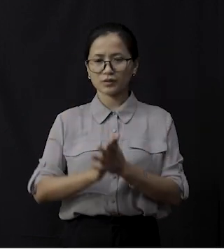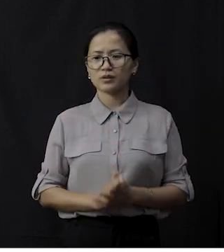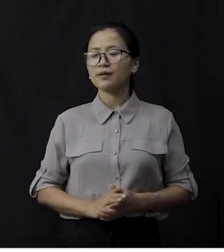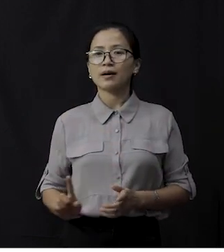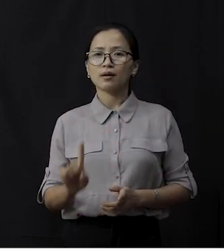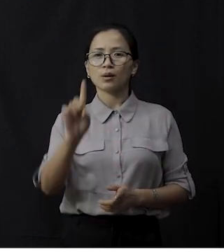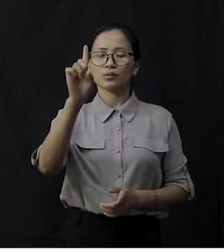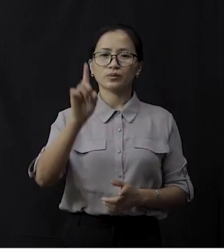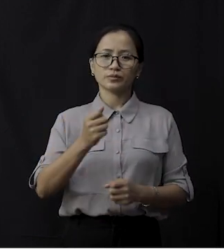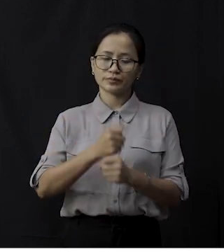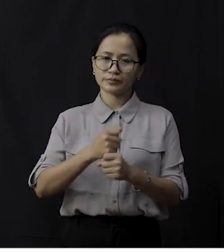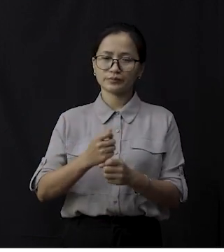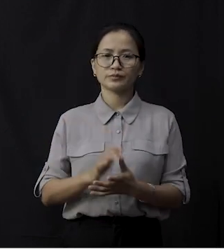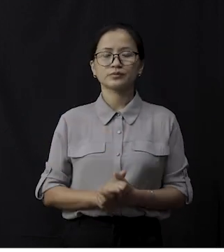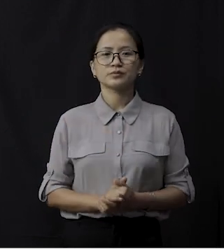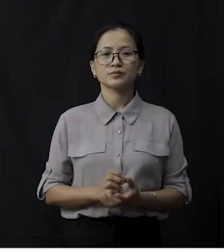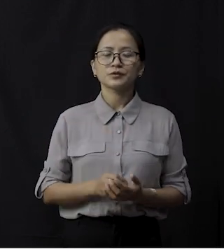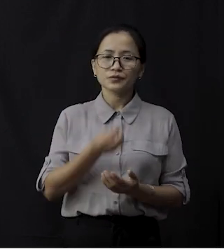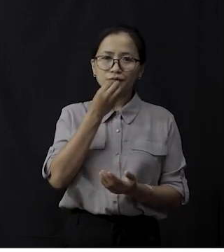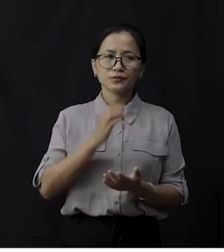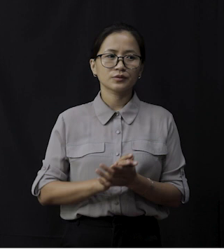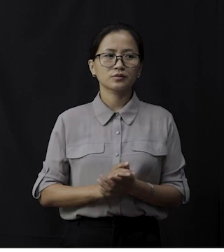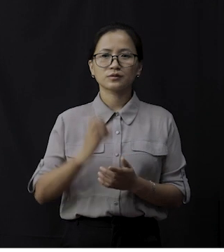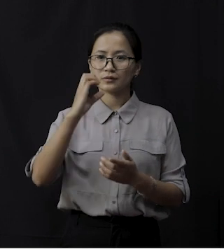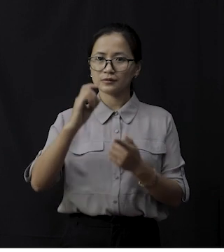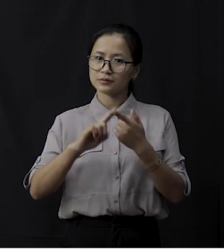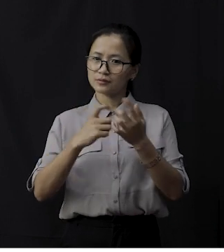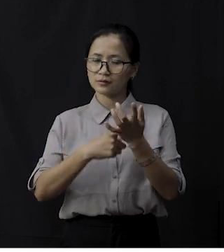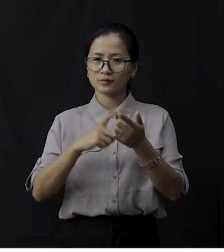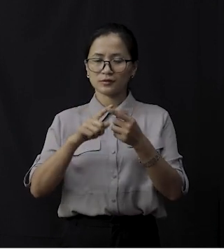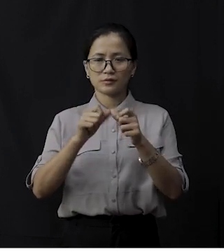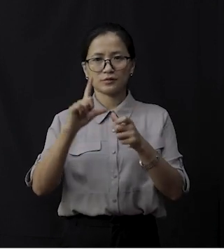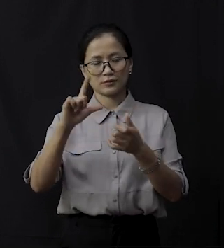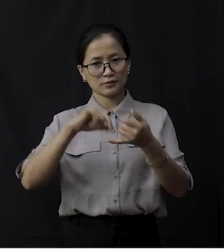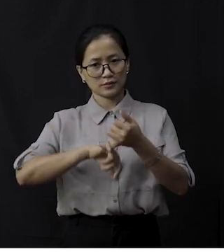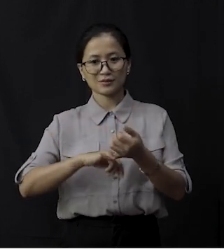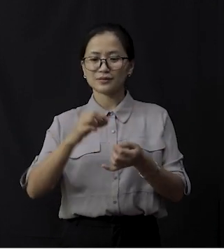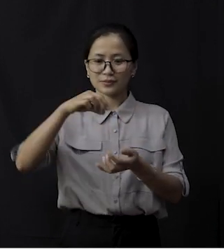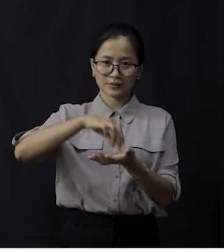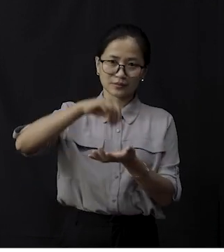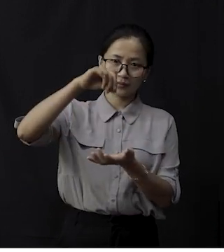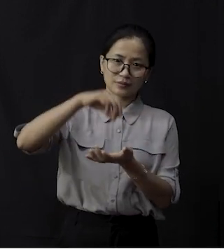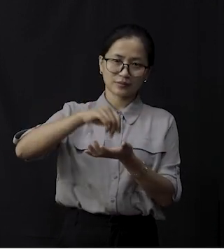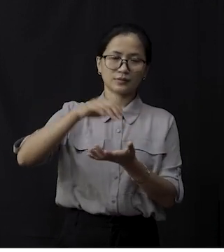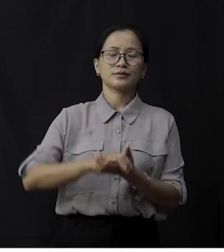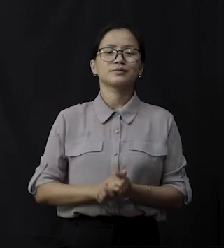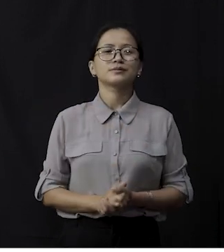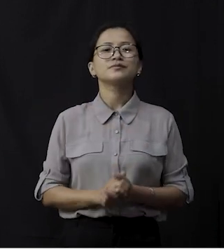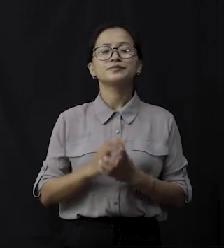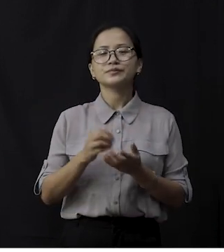So this group of food are known as cereals. Cereals. So food